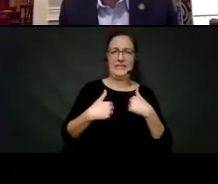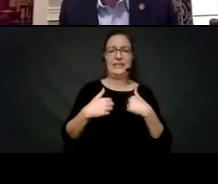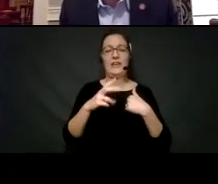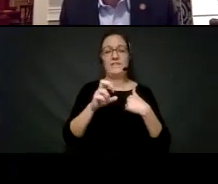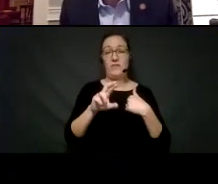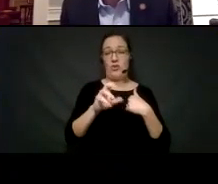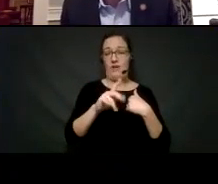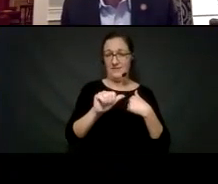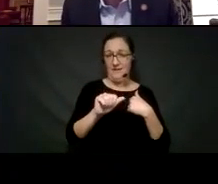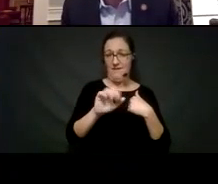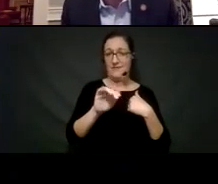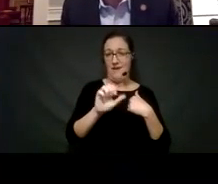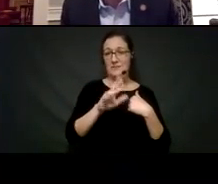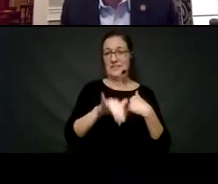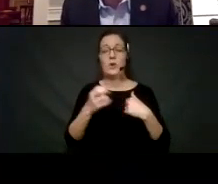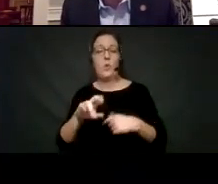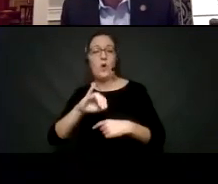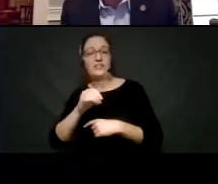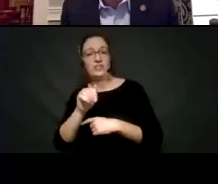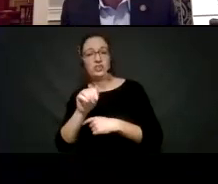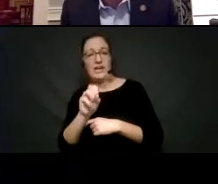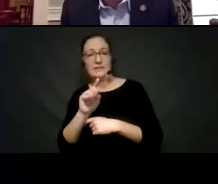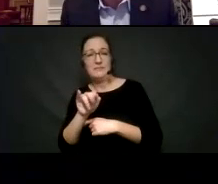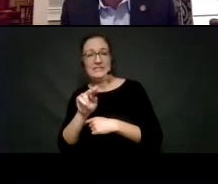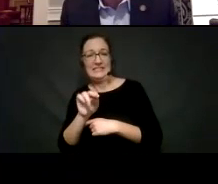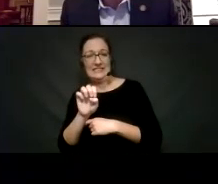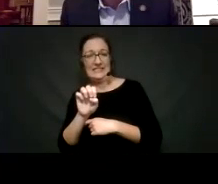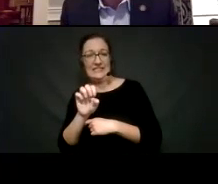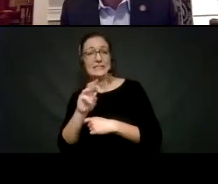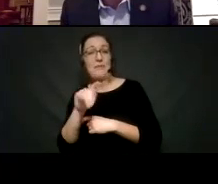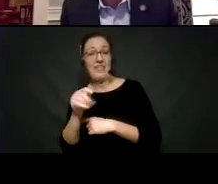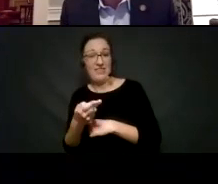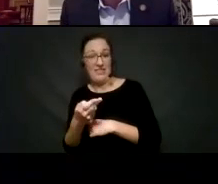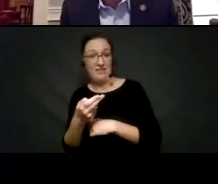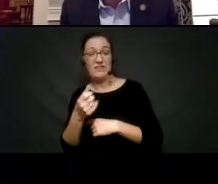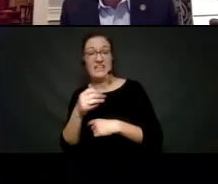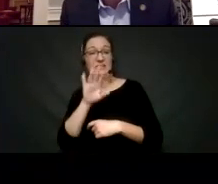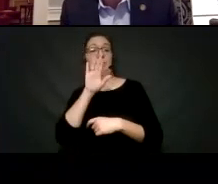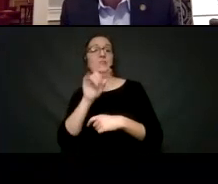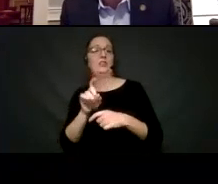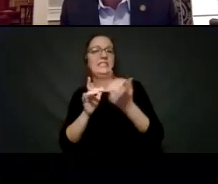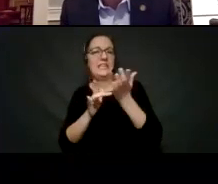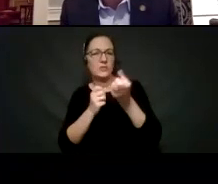Jasmine Smith by chat if you are in need of any technical support.